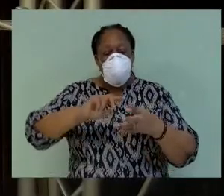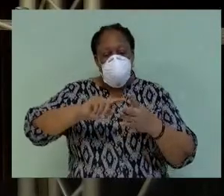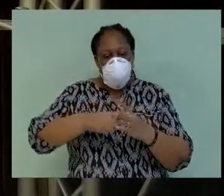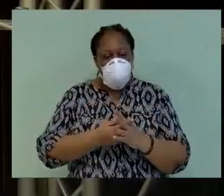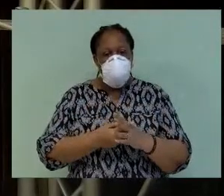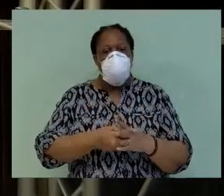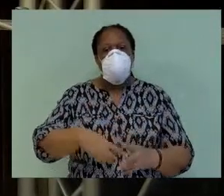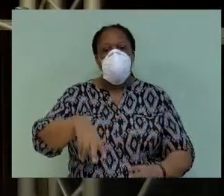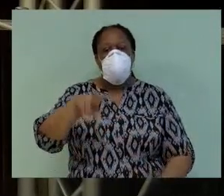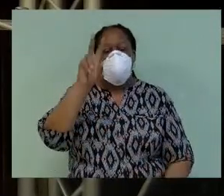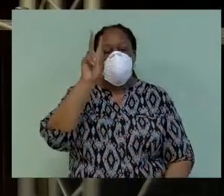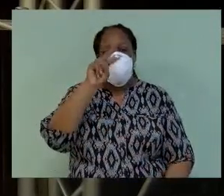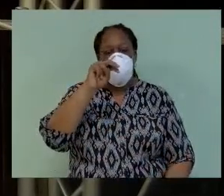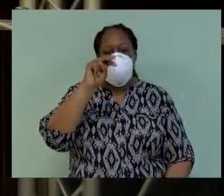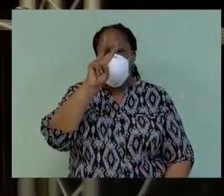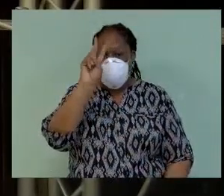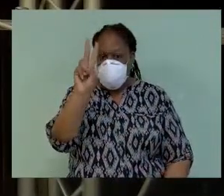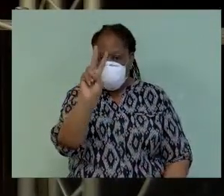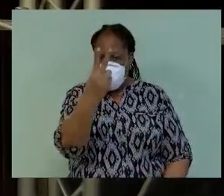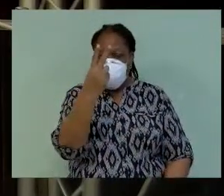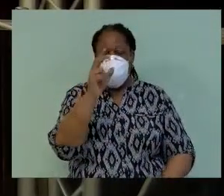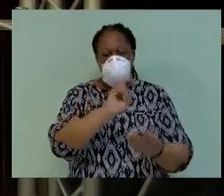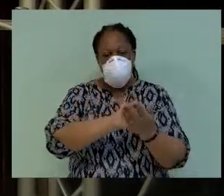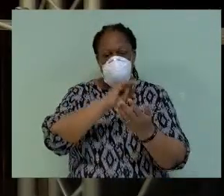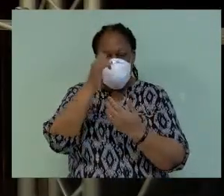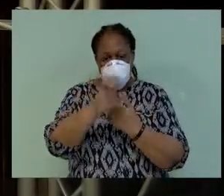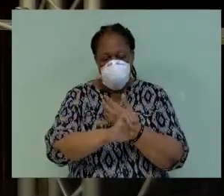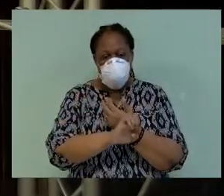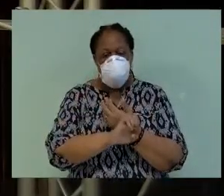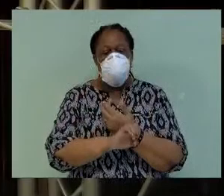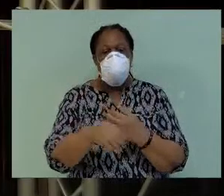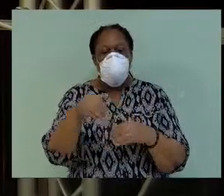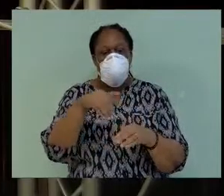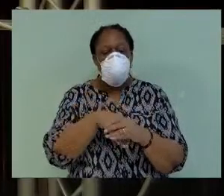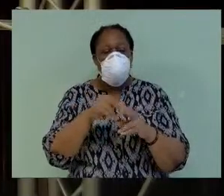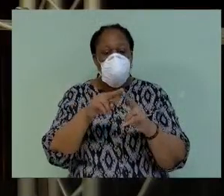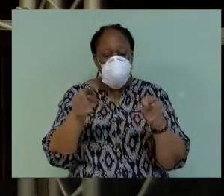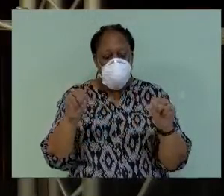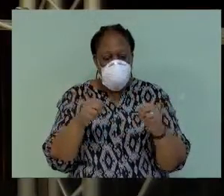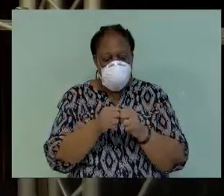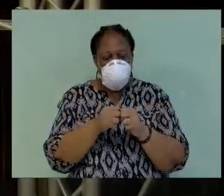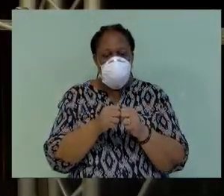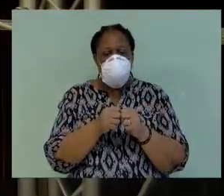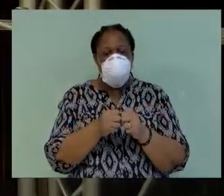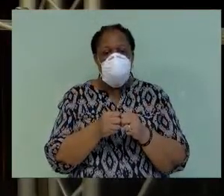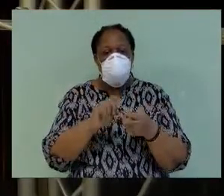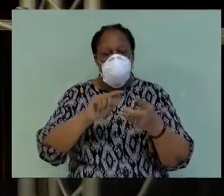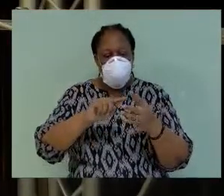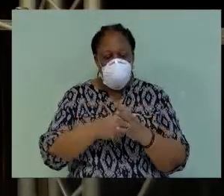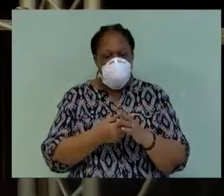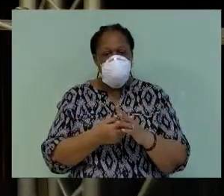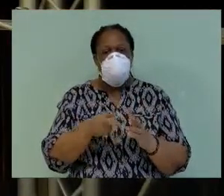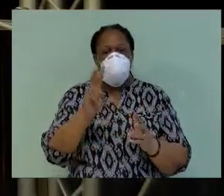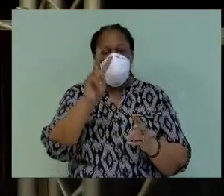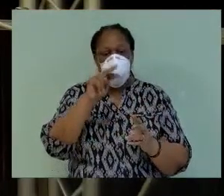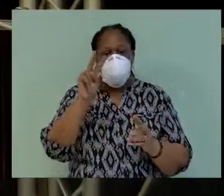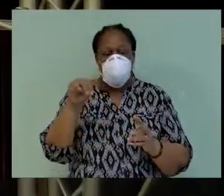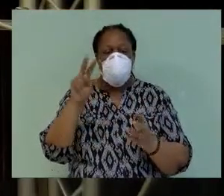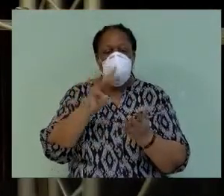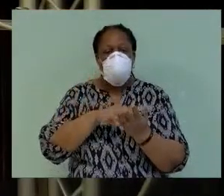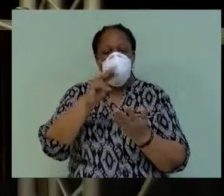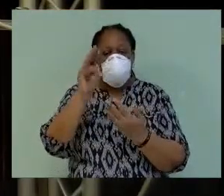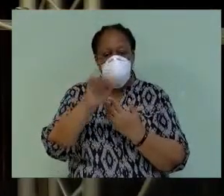2020. In Nevis, case management hearing will commence on 22nd May